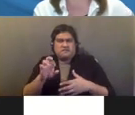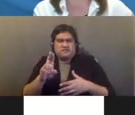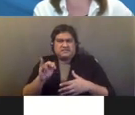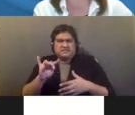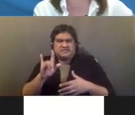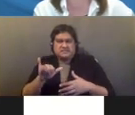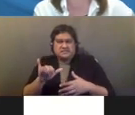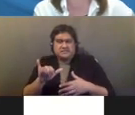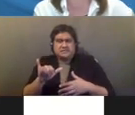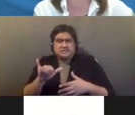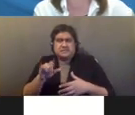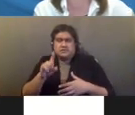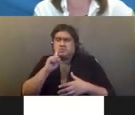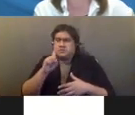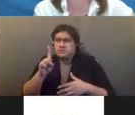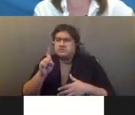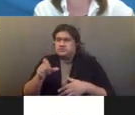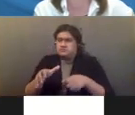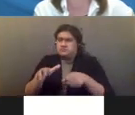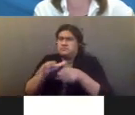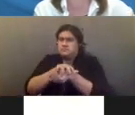of lobbying from